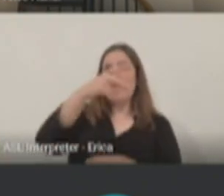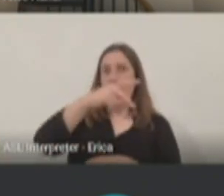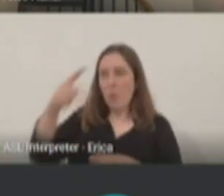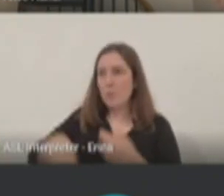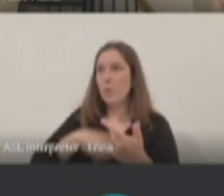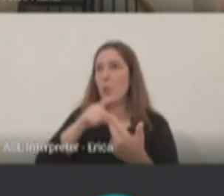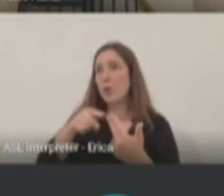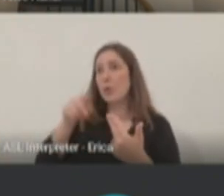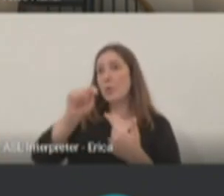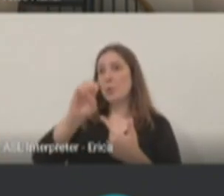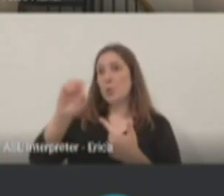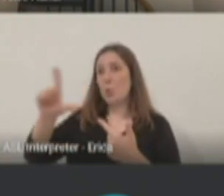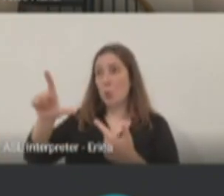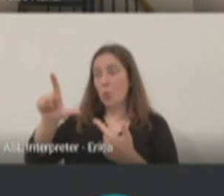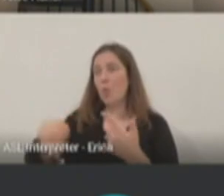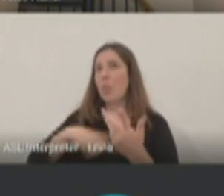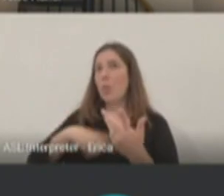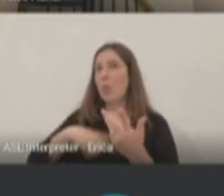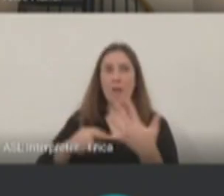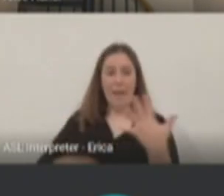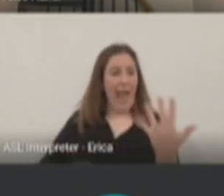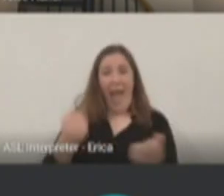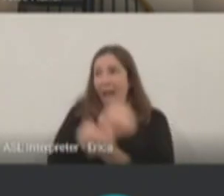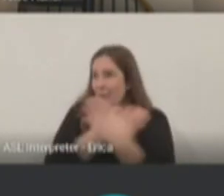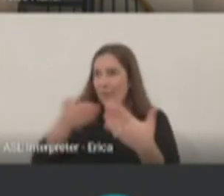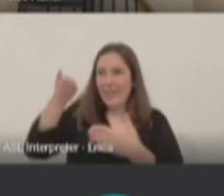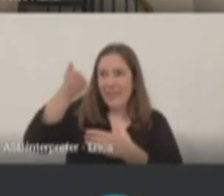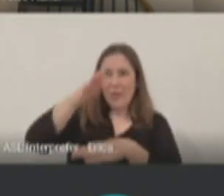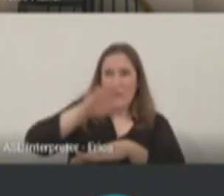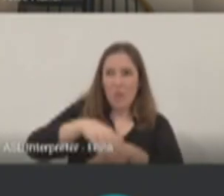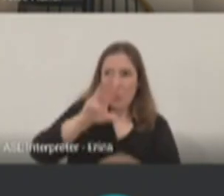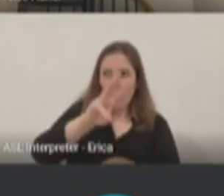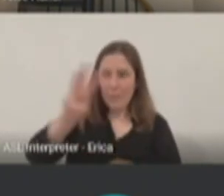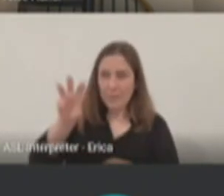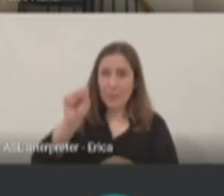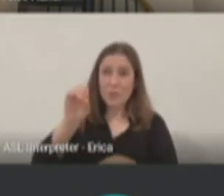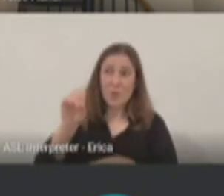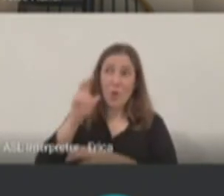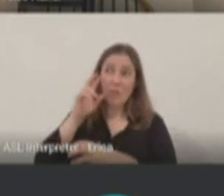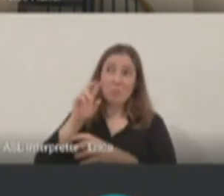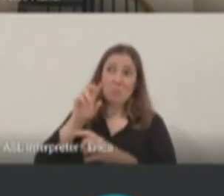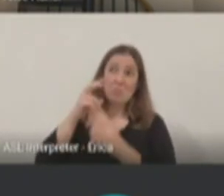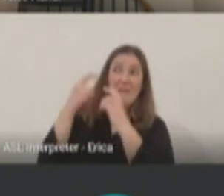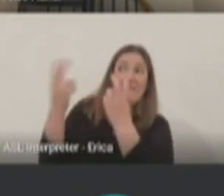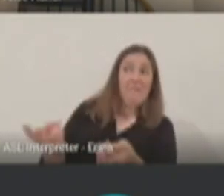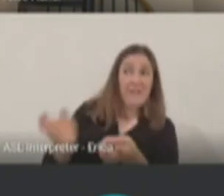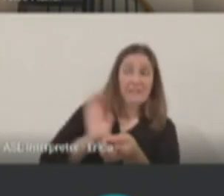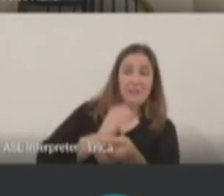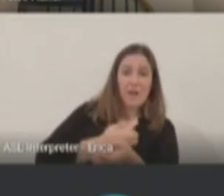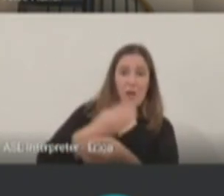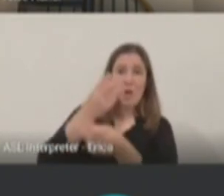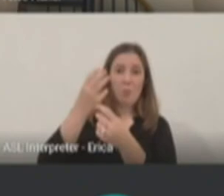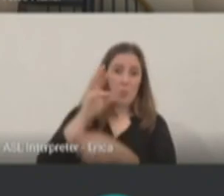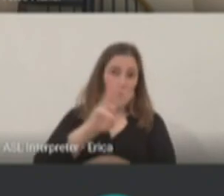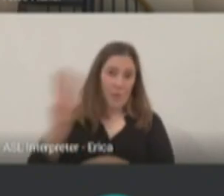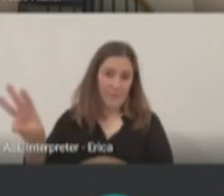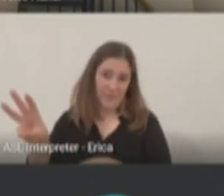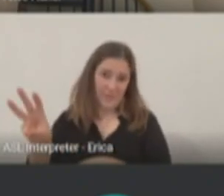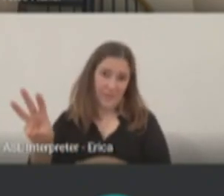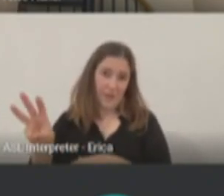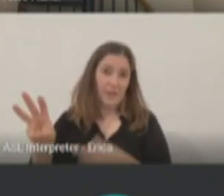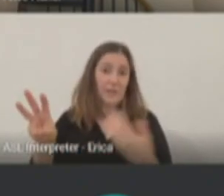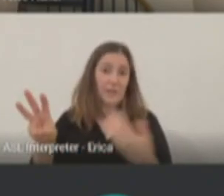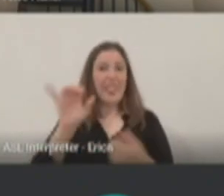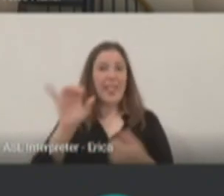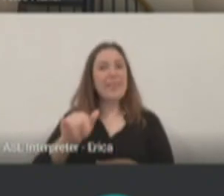that Michelle demonstrated, they're all on our website. So, take a look at it. It's kind of the tool that she demonstrated. Put